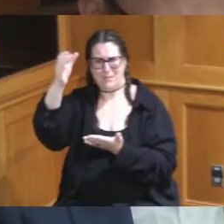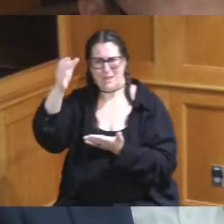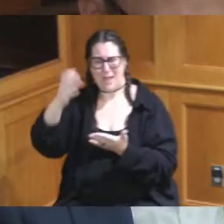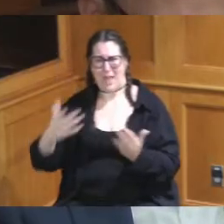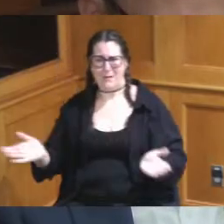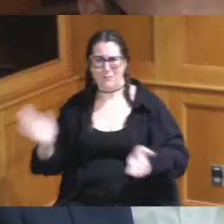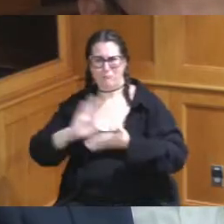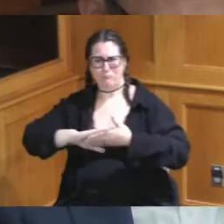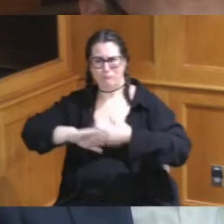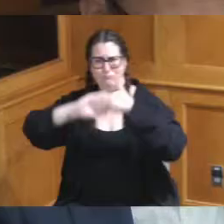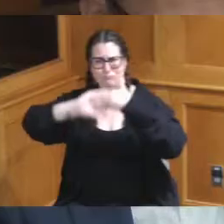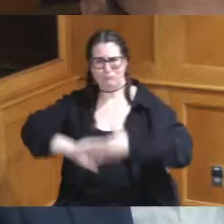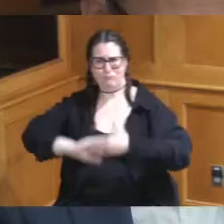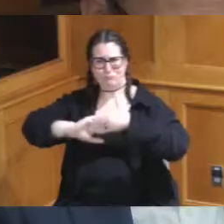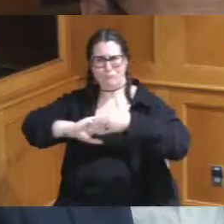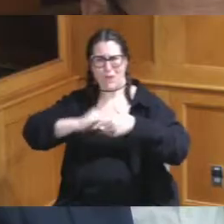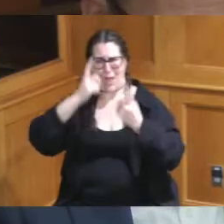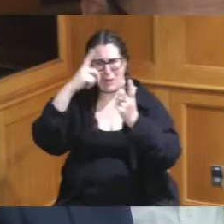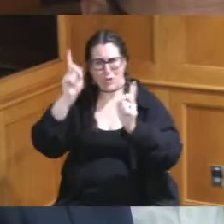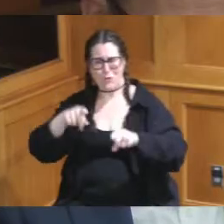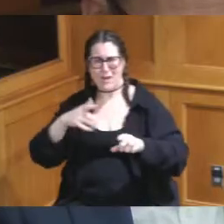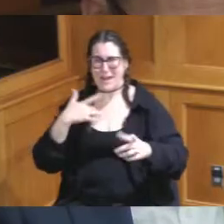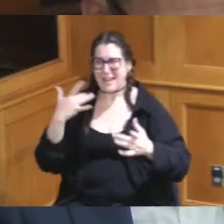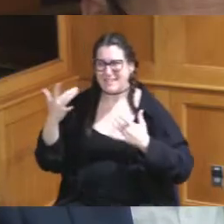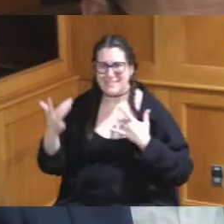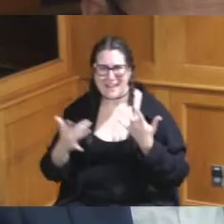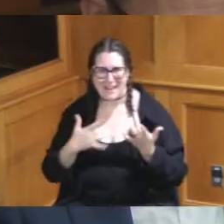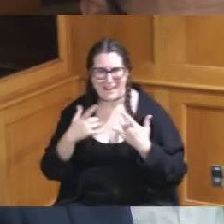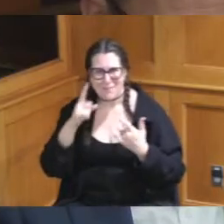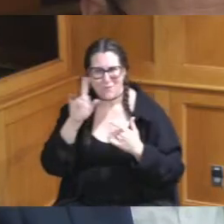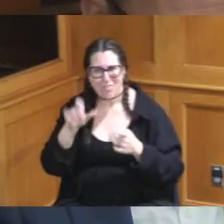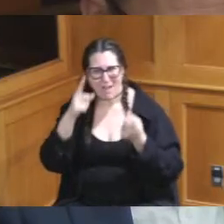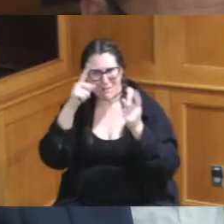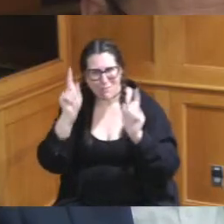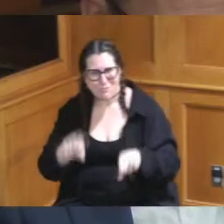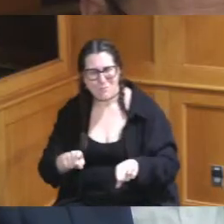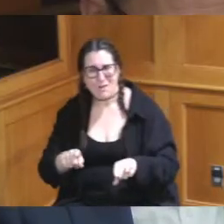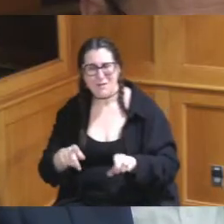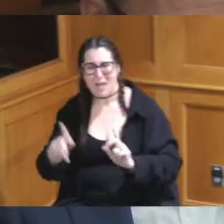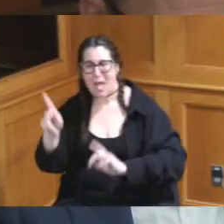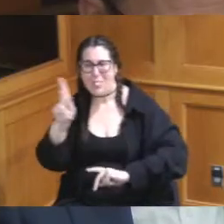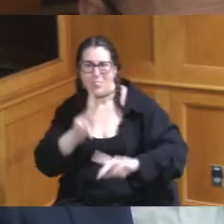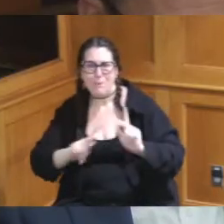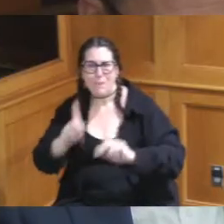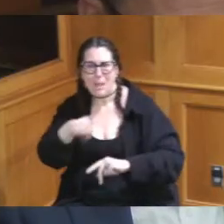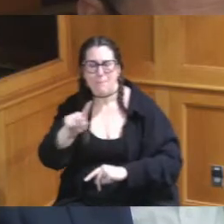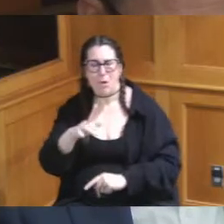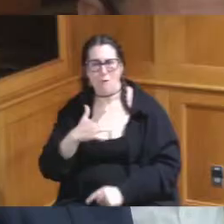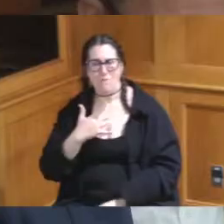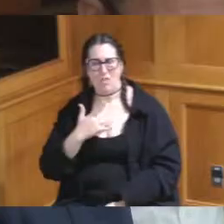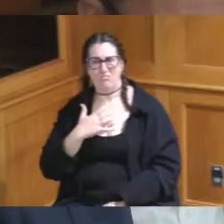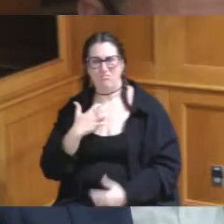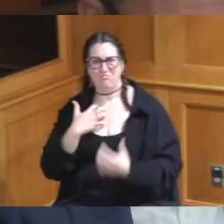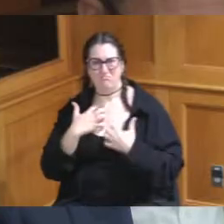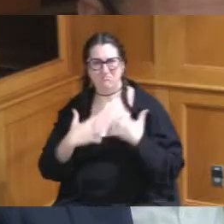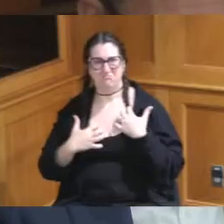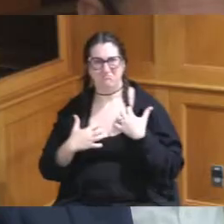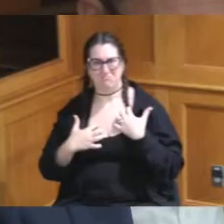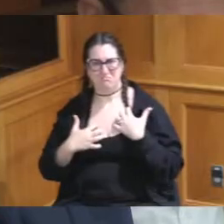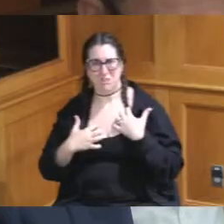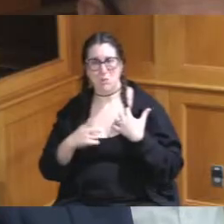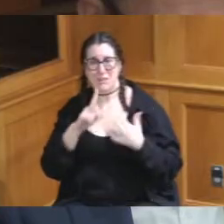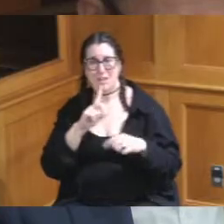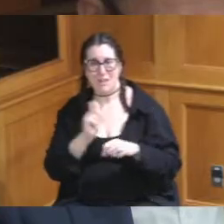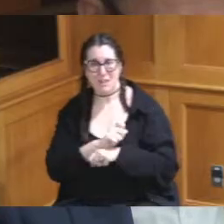hands, and we were so excited. But when the people began to be unexcited was when they actually